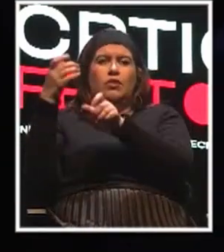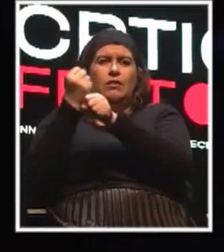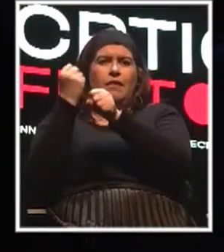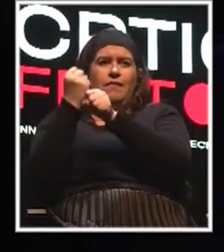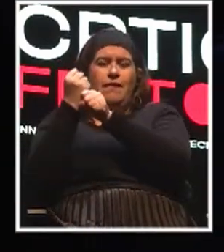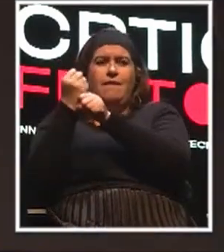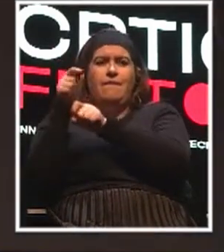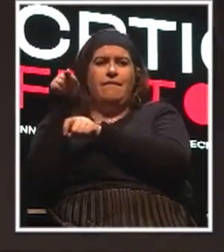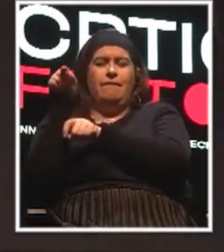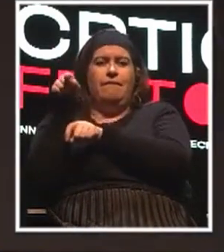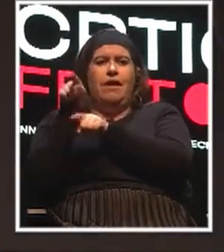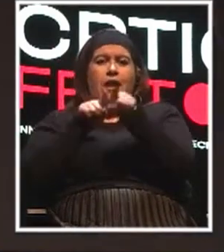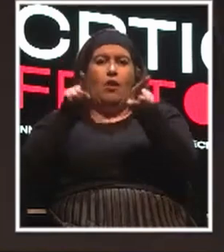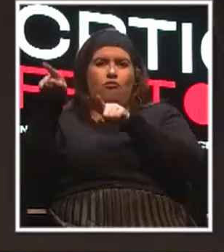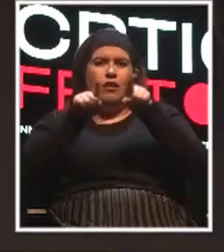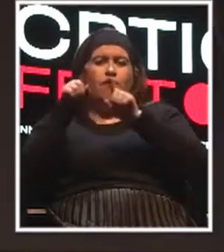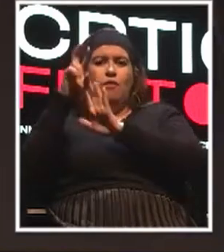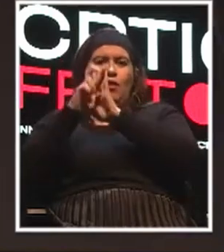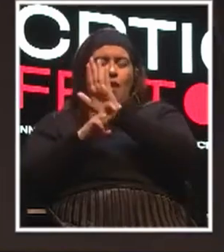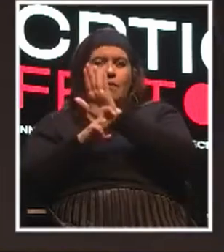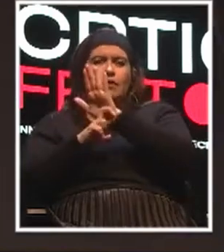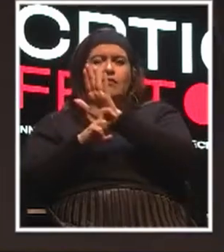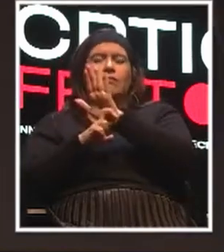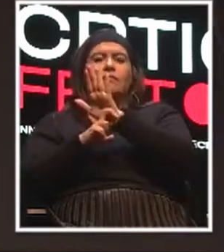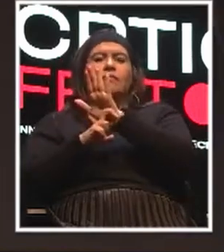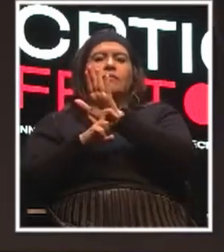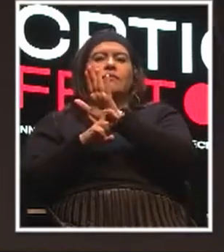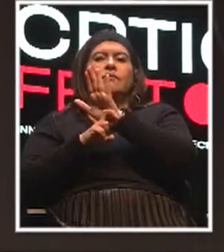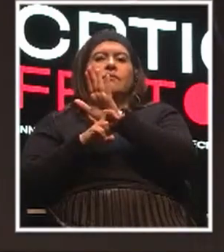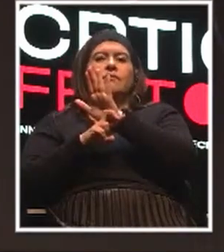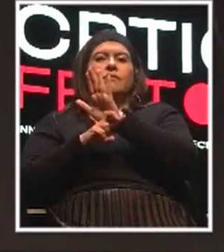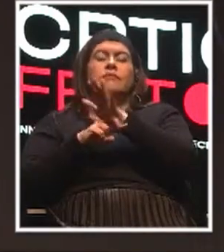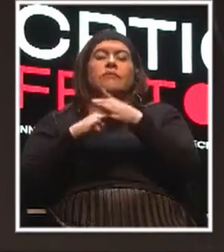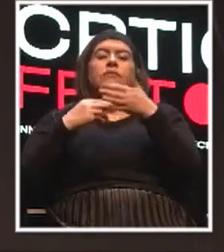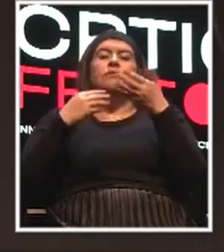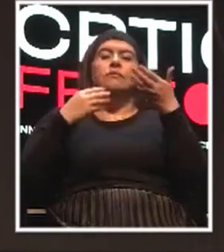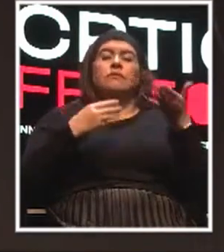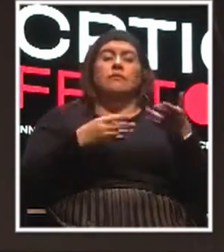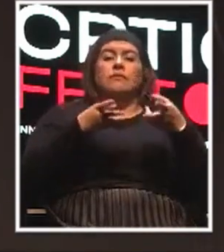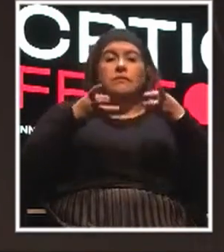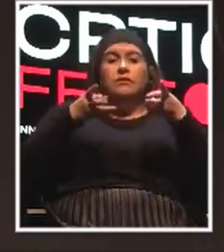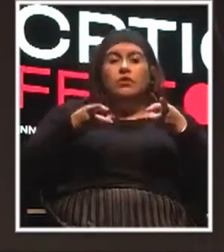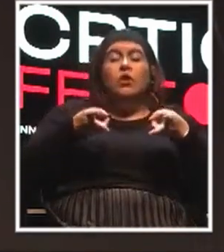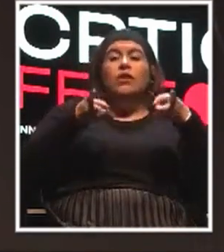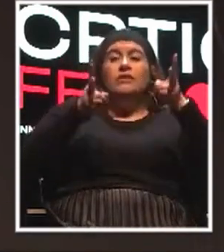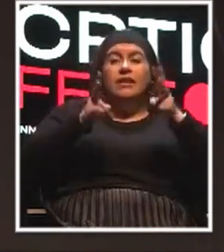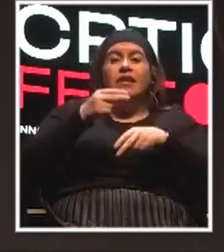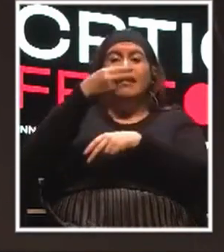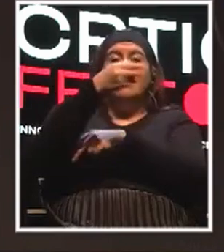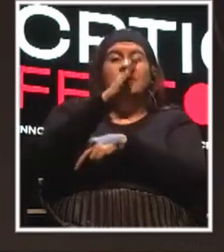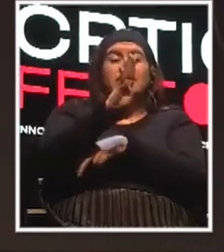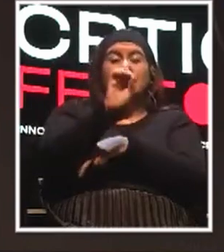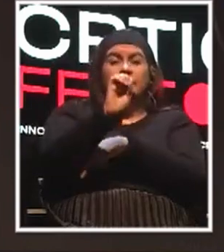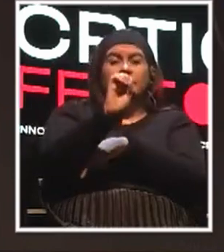The fact is, there's the authorized HBO version of it, right? And that's the one that gets